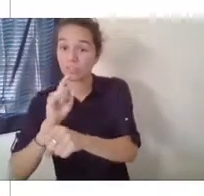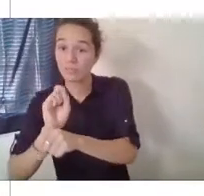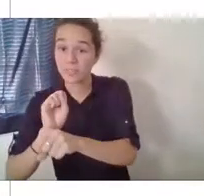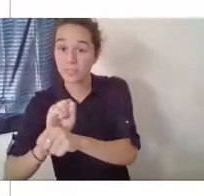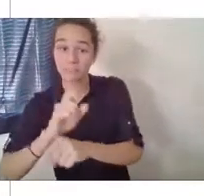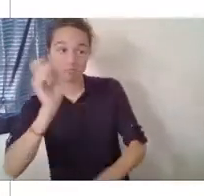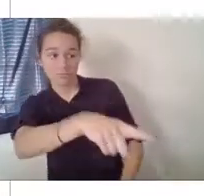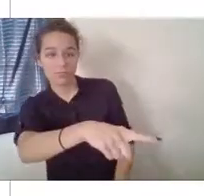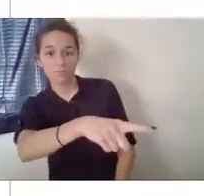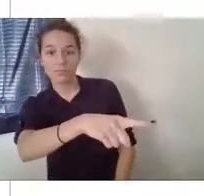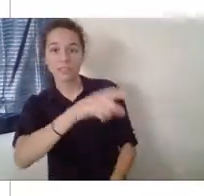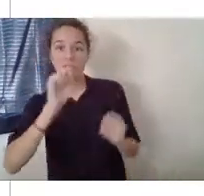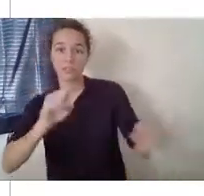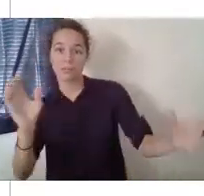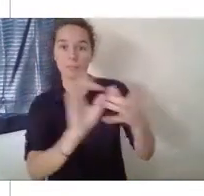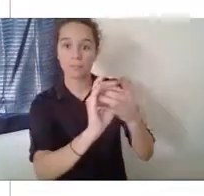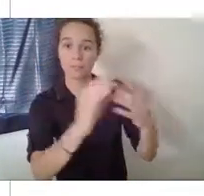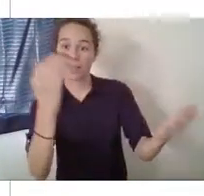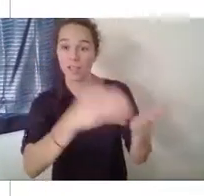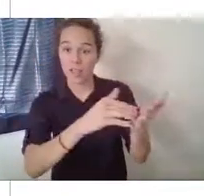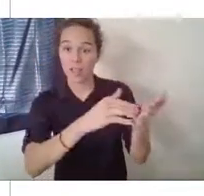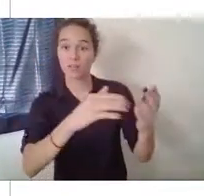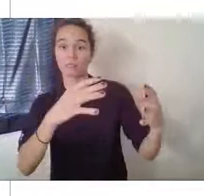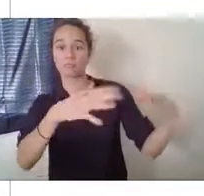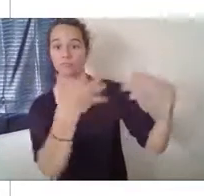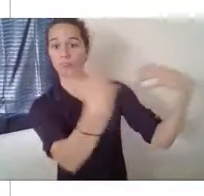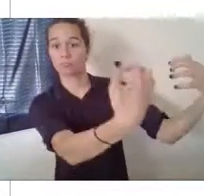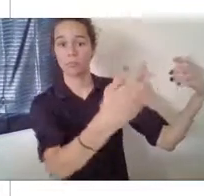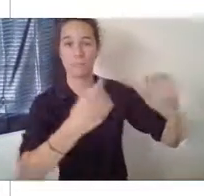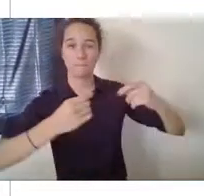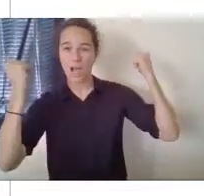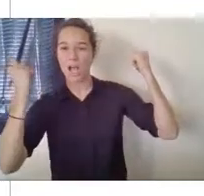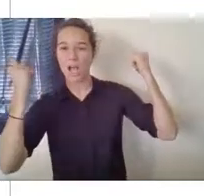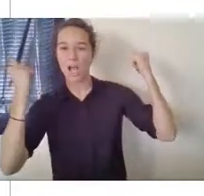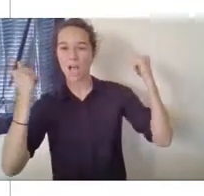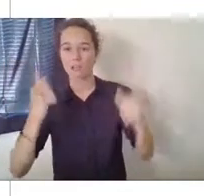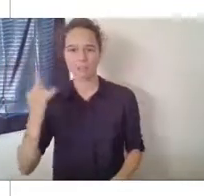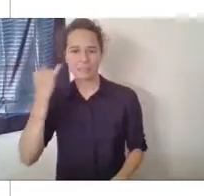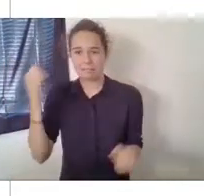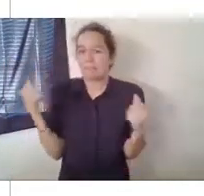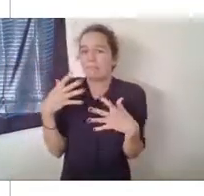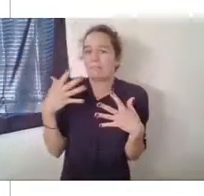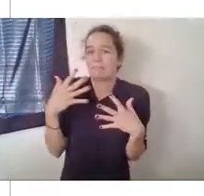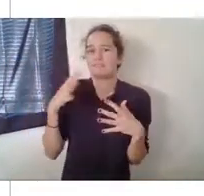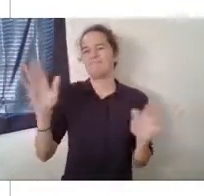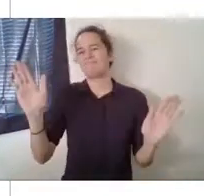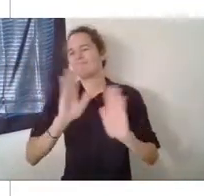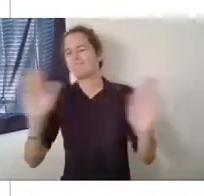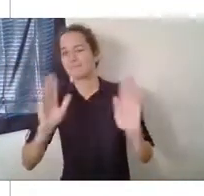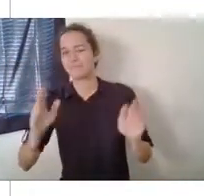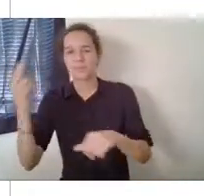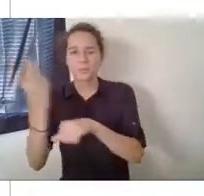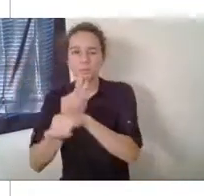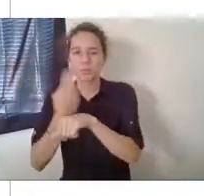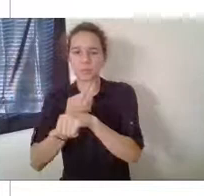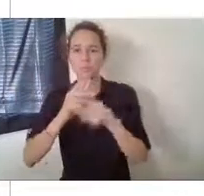As we all know, it's the fastest way to re-engage with the conversation with the speaker, so don't be afraid to use it. It's so important to keep your audience